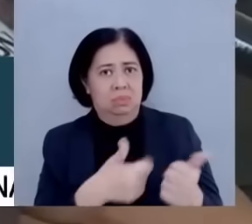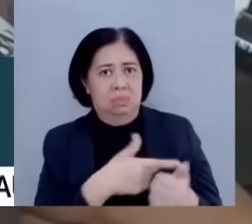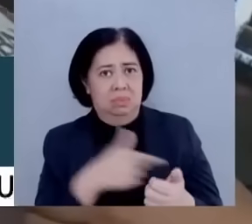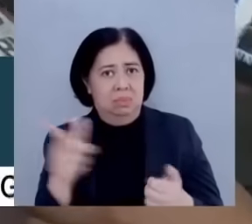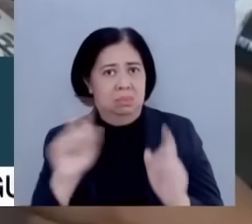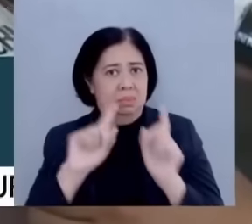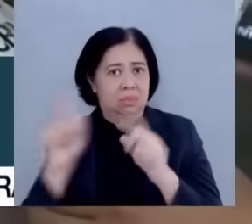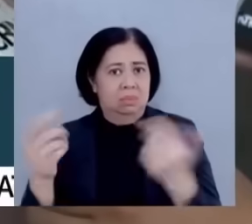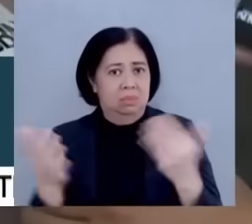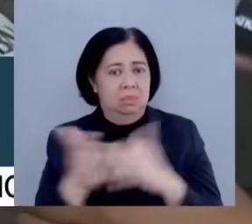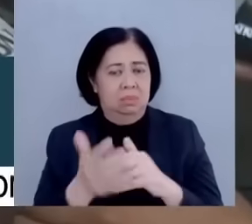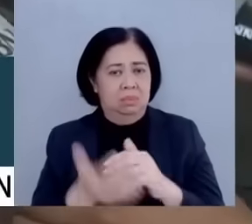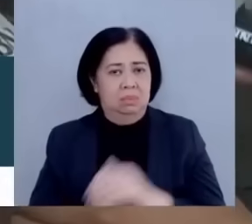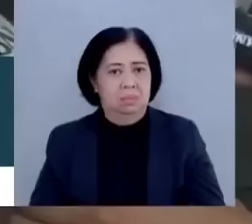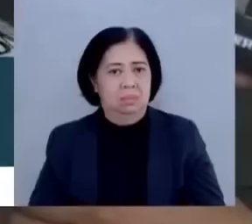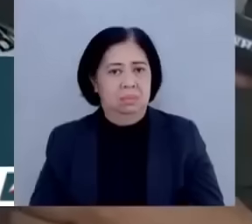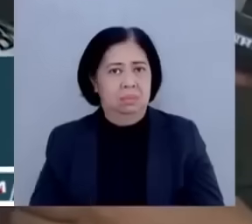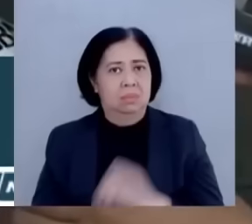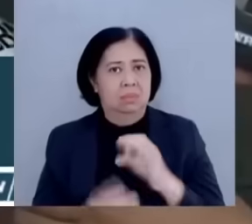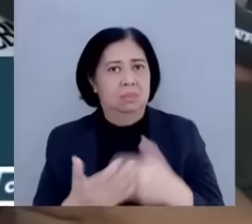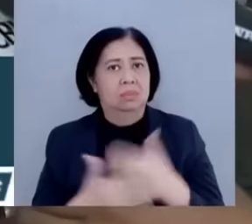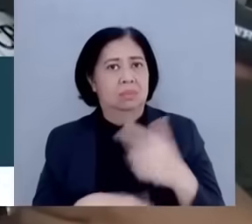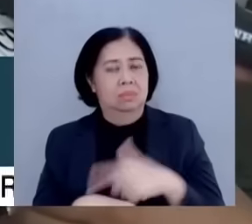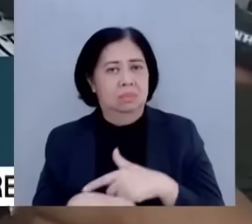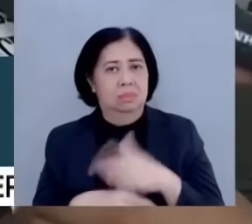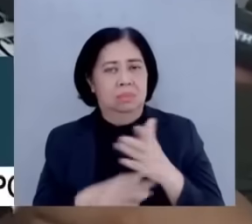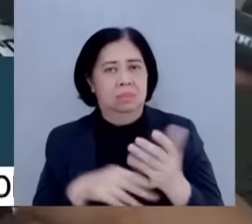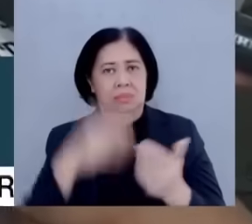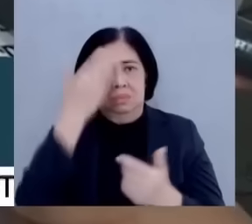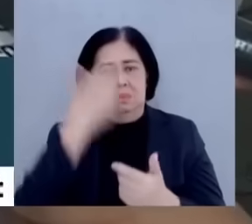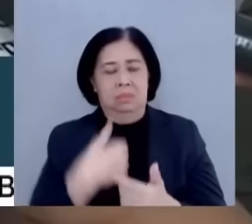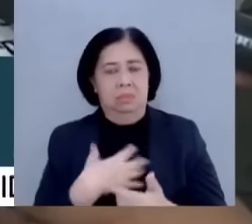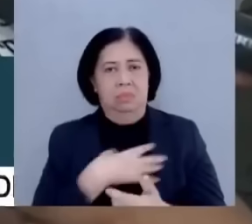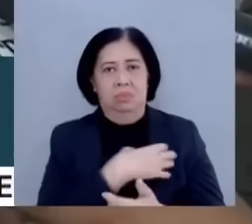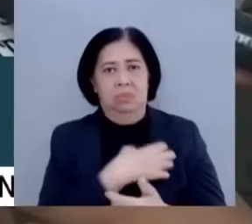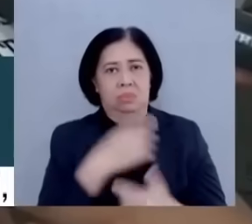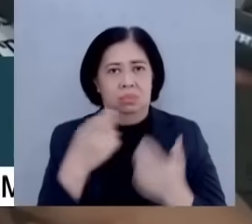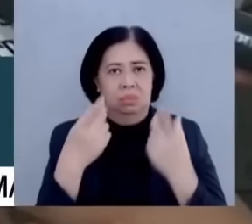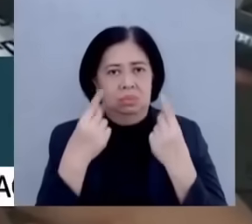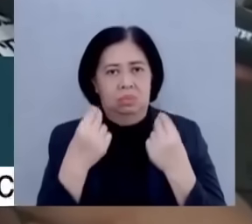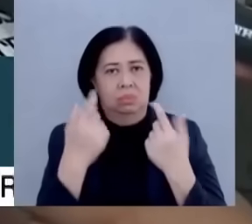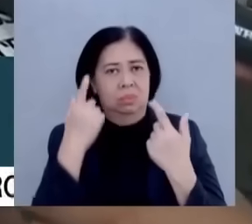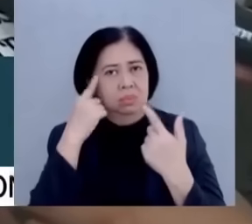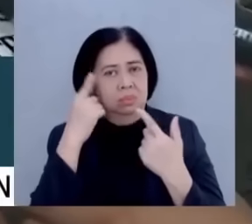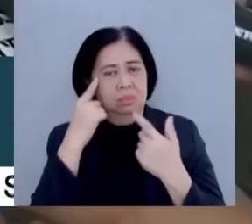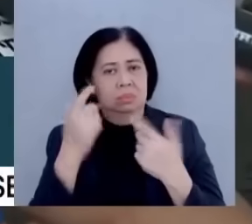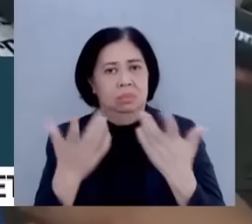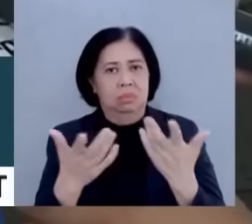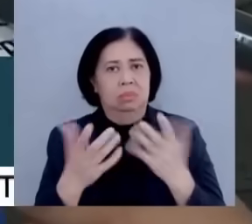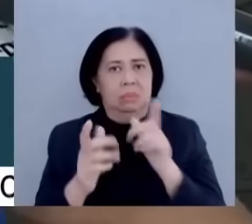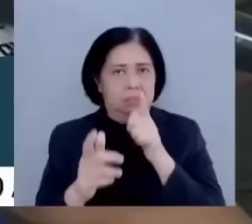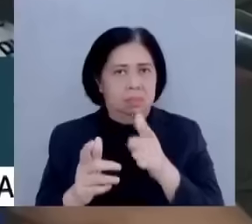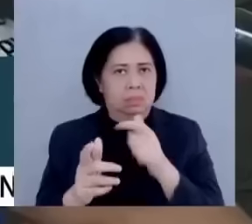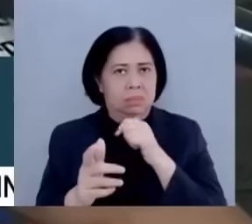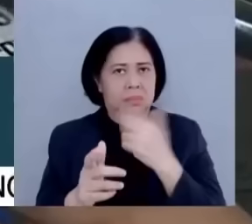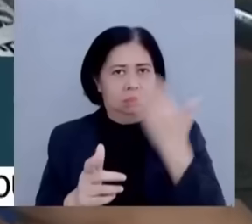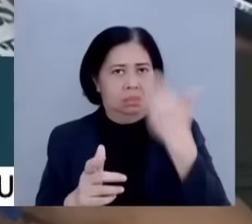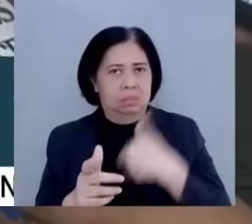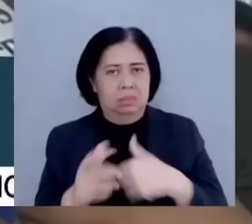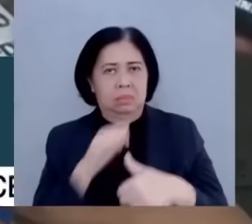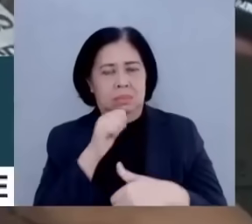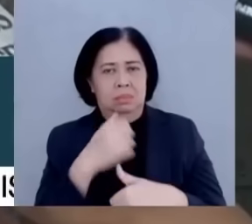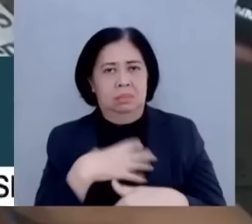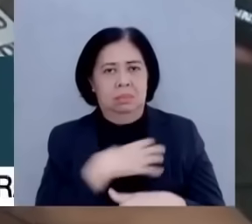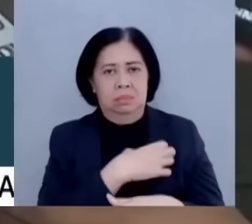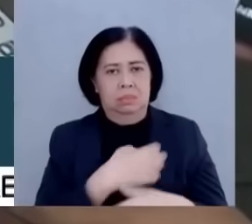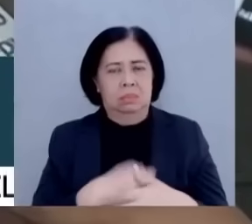ulit. Kung sa susunod, diretsong stroke na yan. Ngayon, swerte tayo, hindi na stroke, hindi na heart attack.